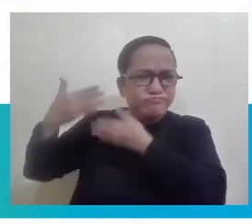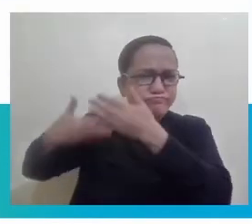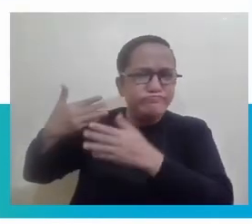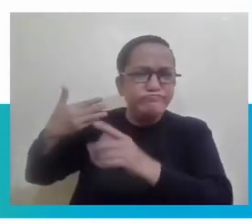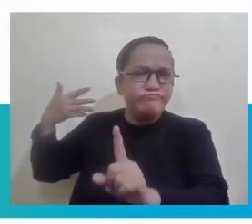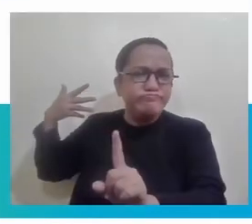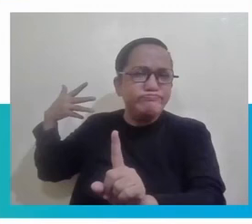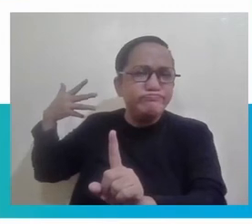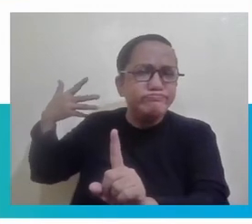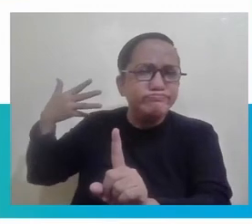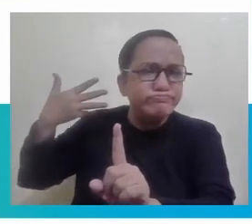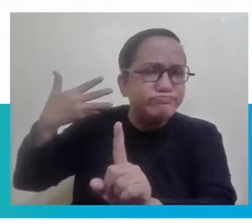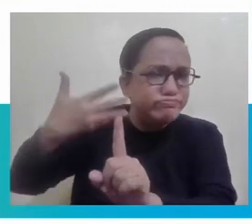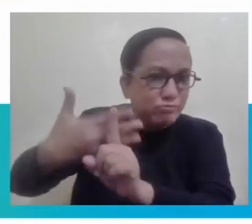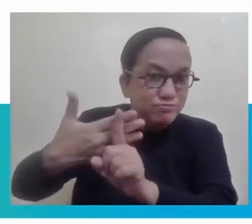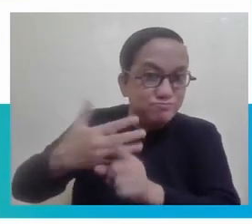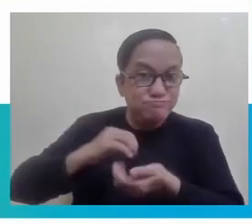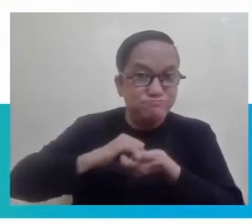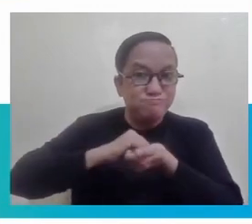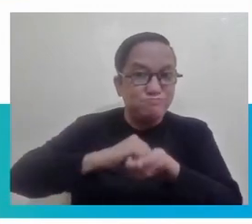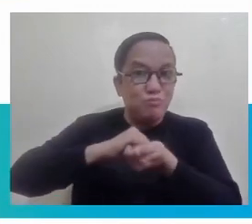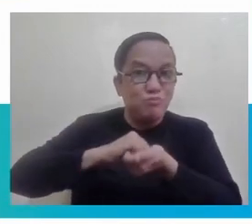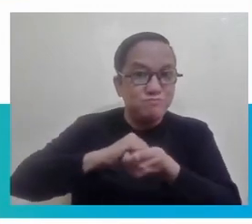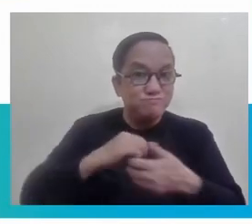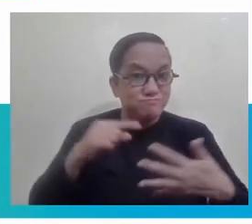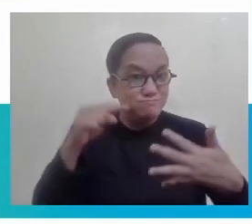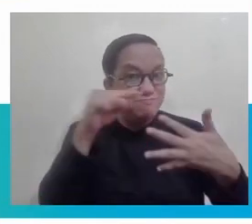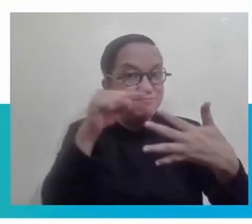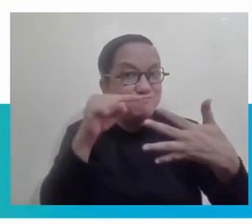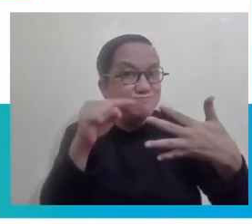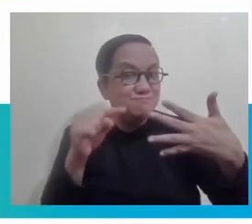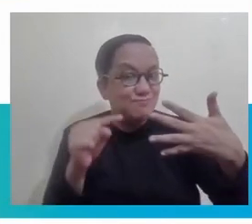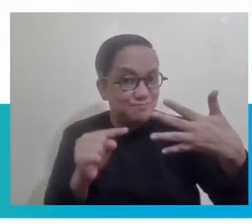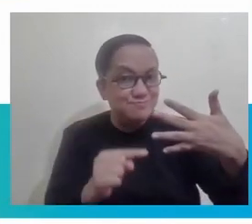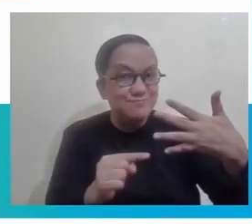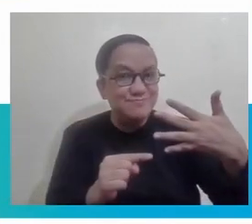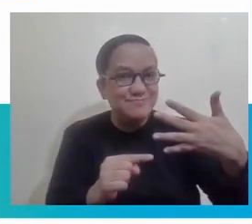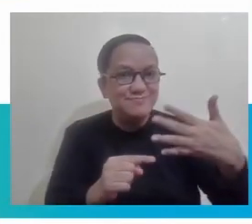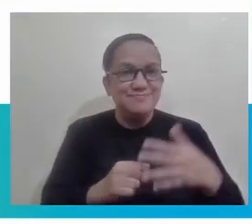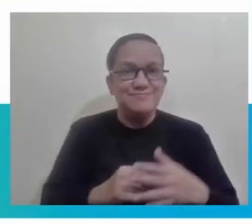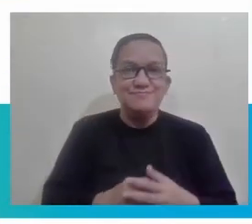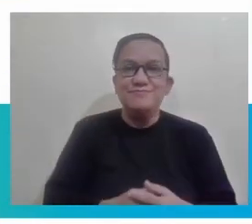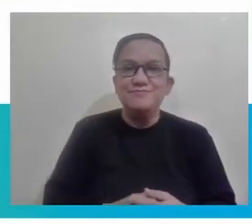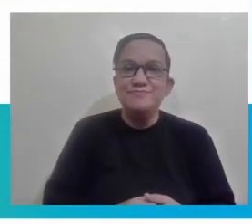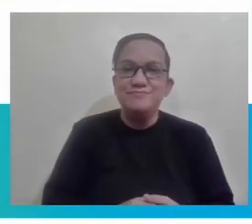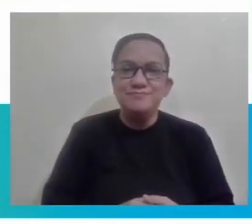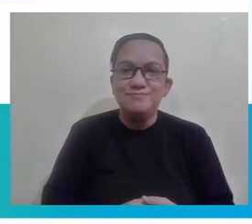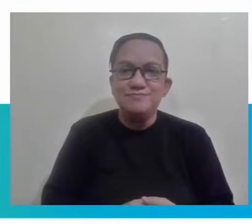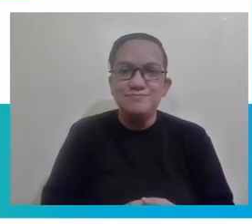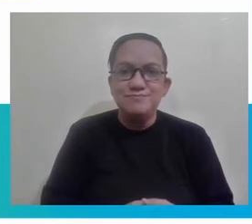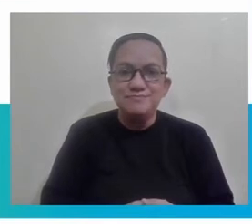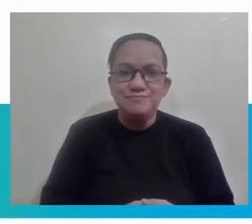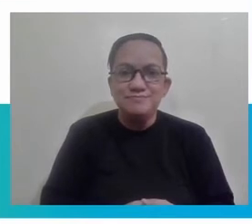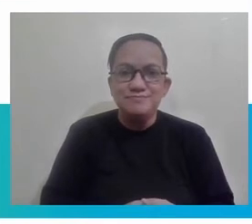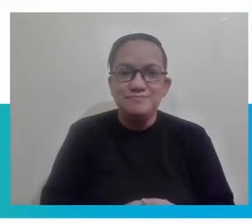already indicated, such as, for example, resettlement and environmental impact. Now,